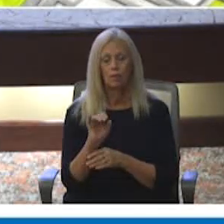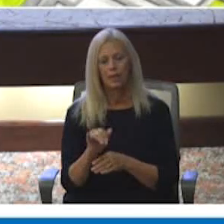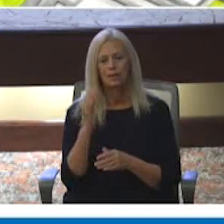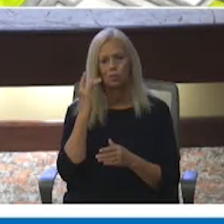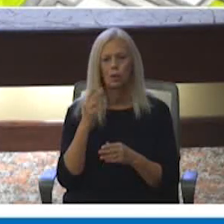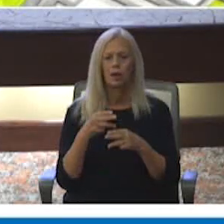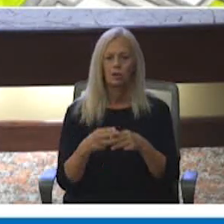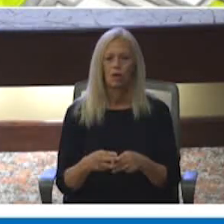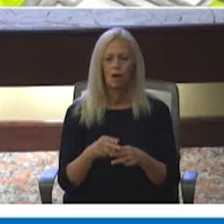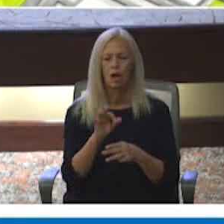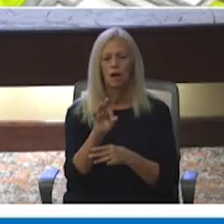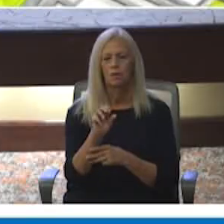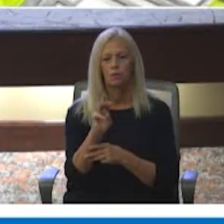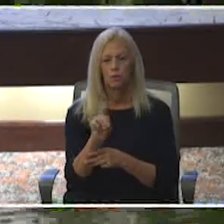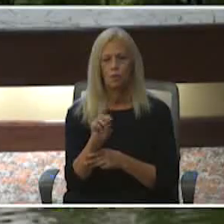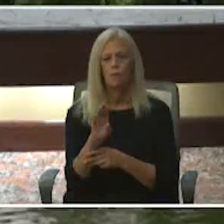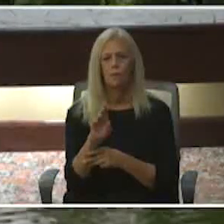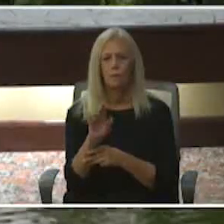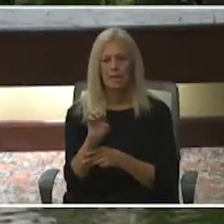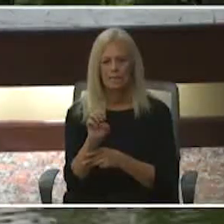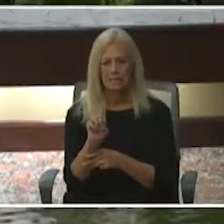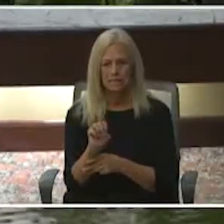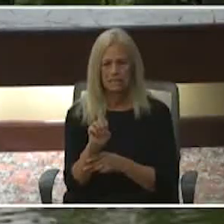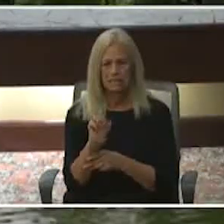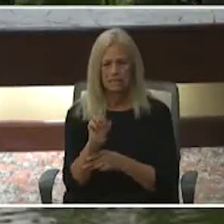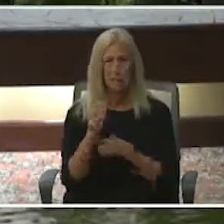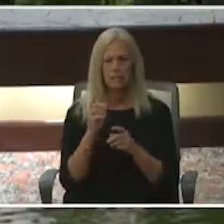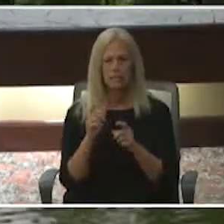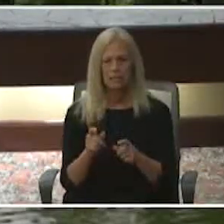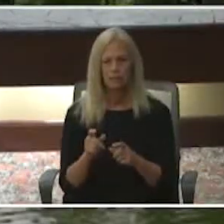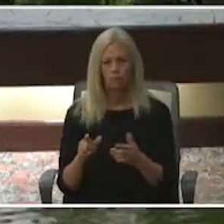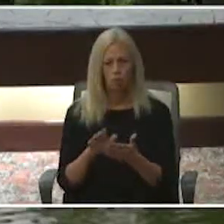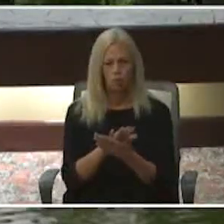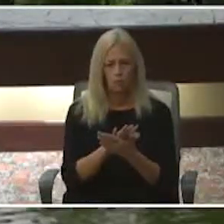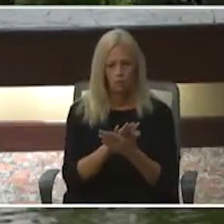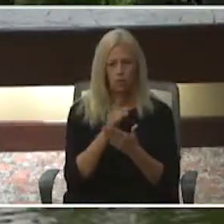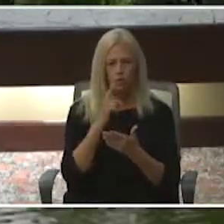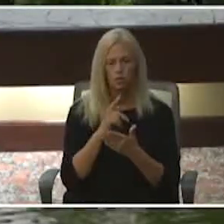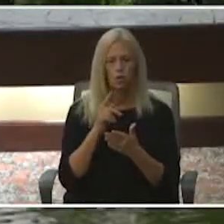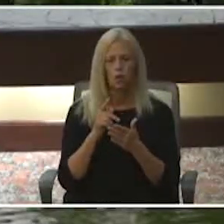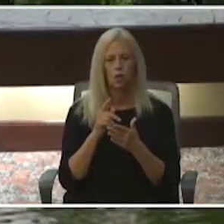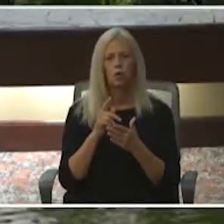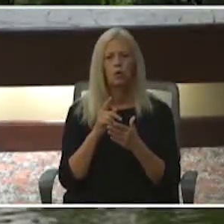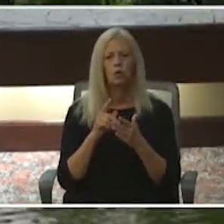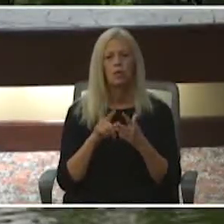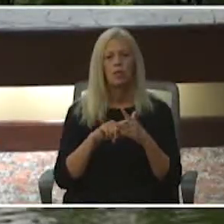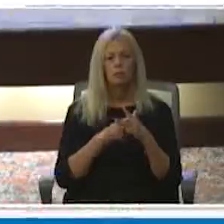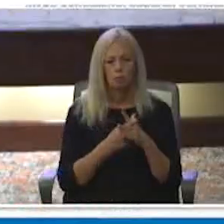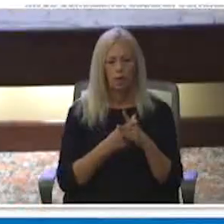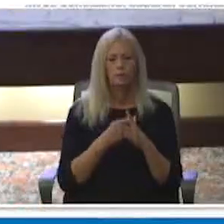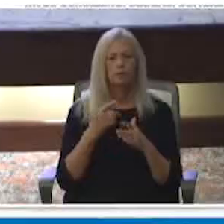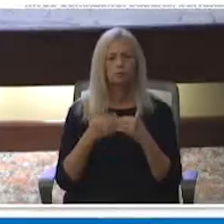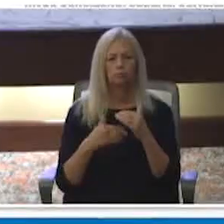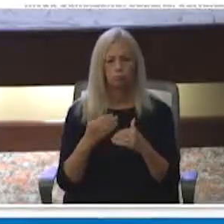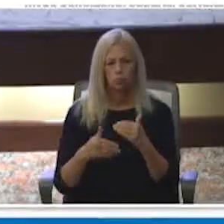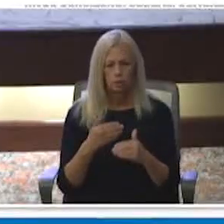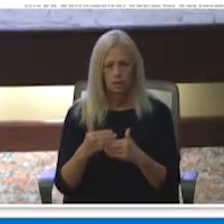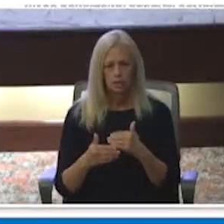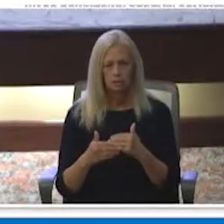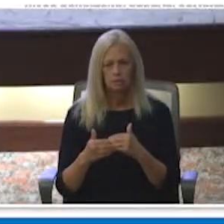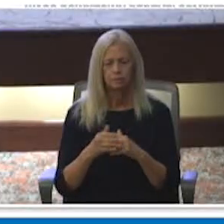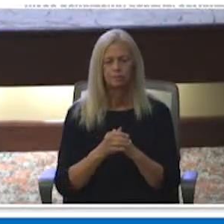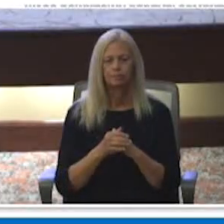code. So with that, I want to give you an overview of the drafting process so far, what we've put on the table for community